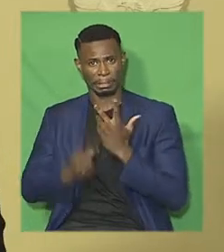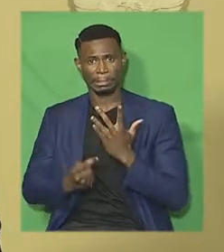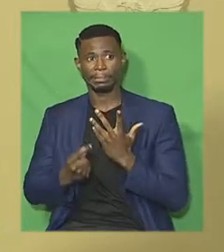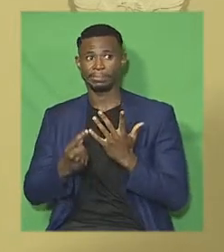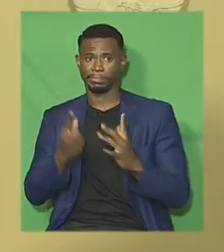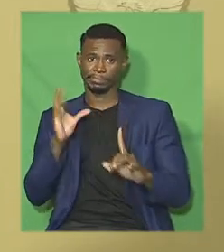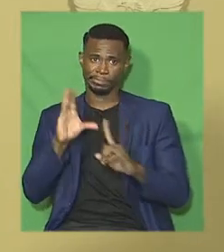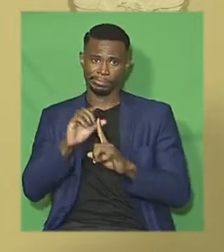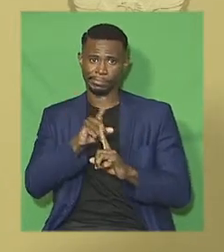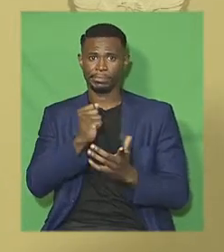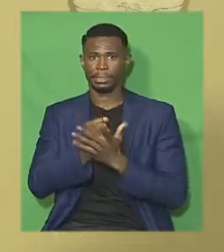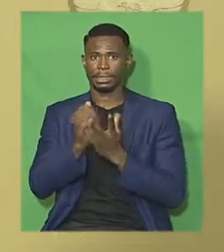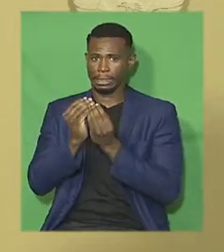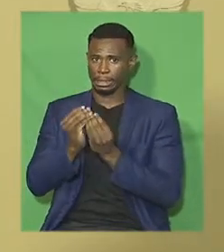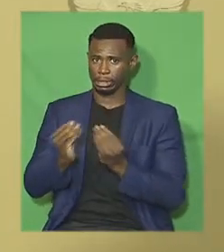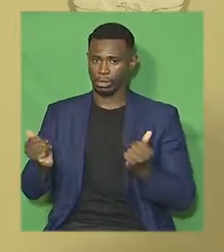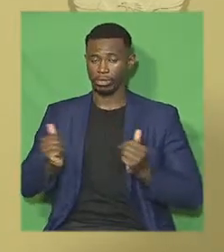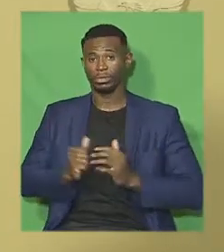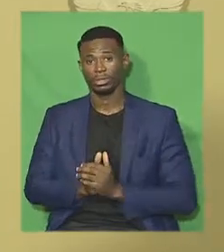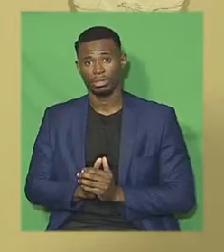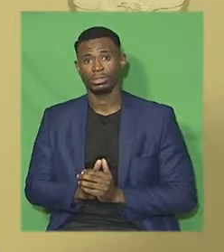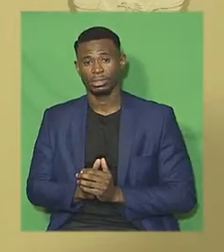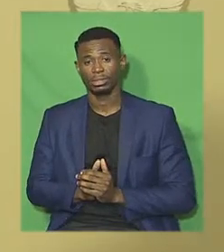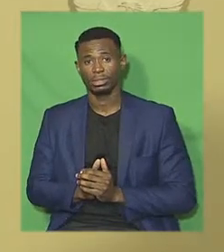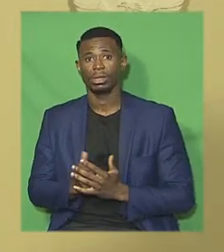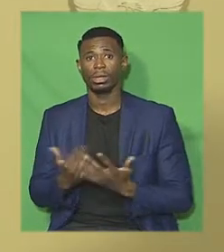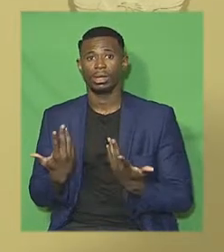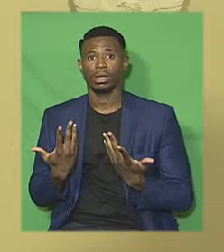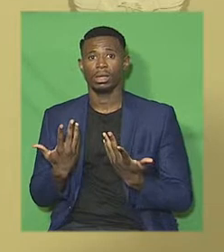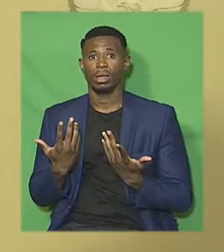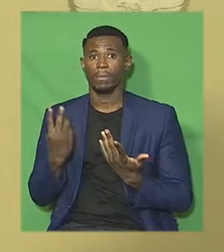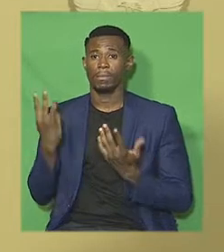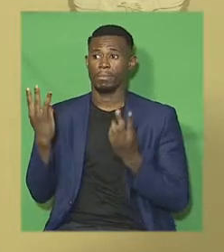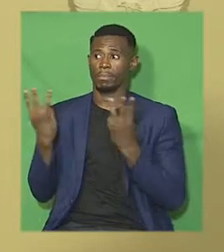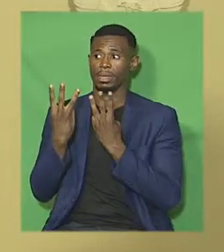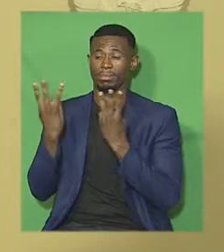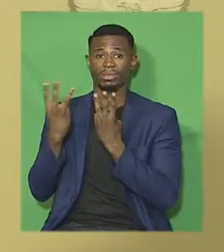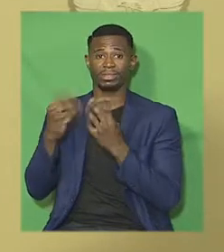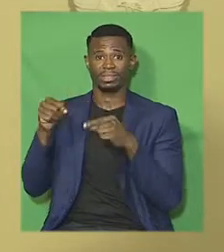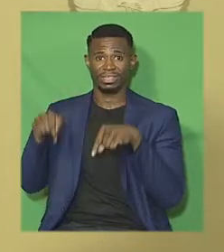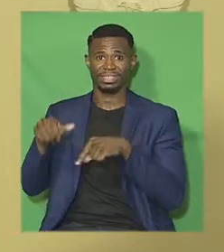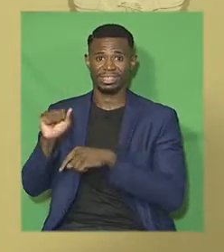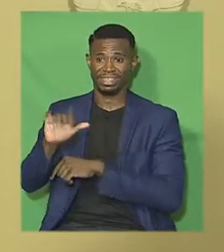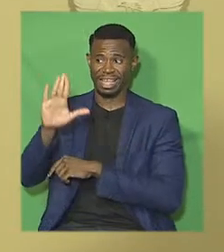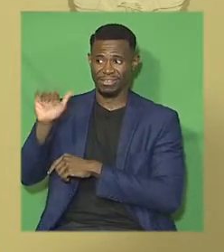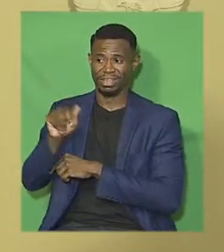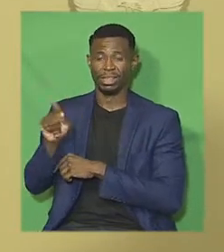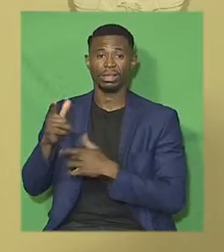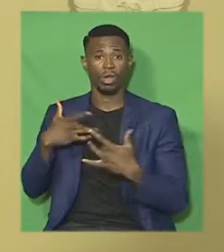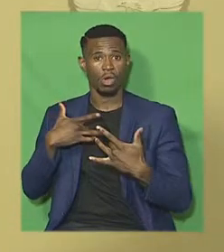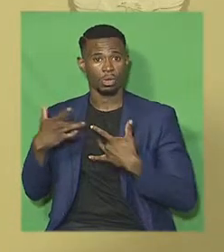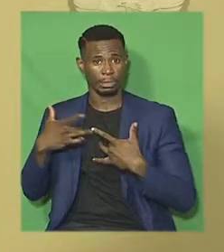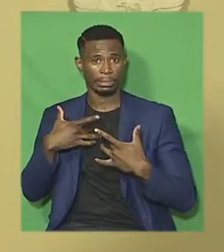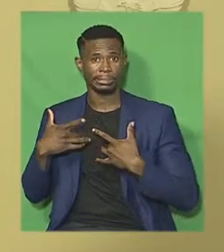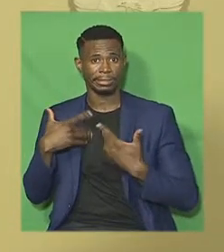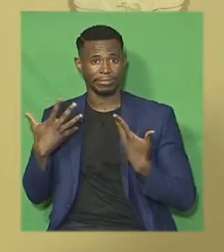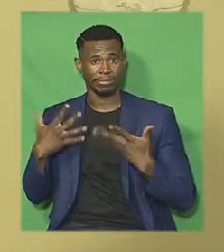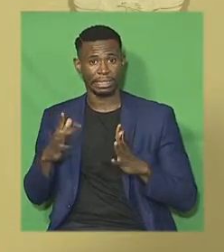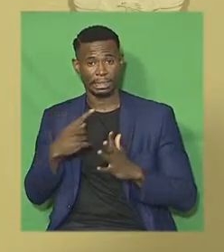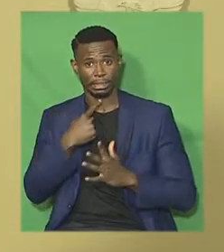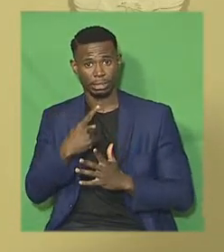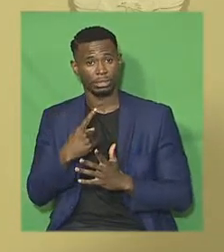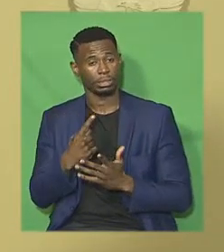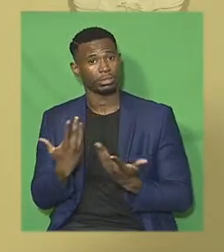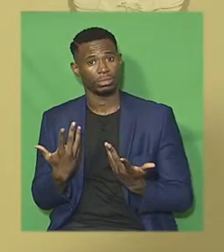There has been some concern expressed by South Africans about the amount of time it has taken